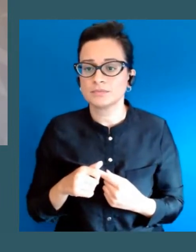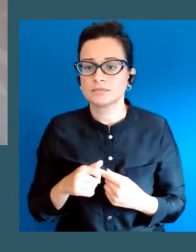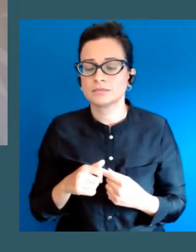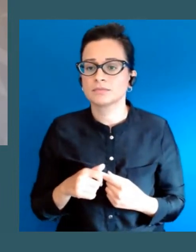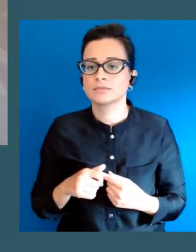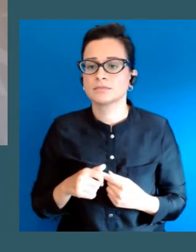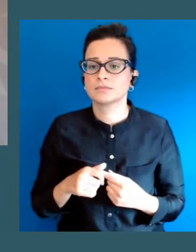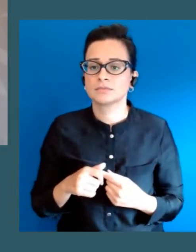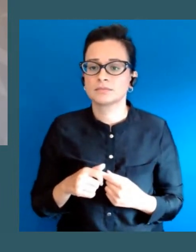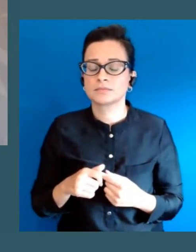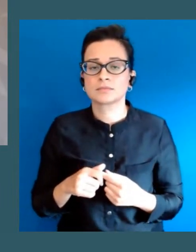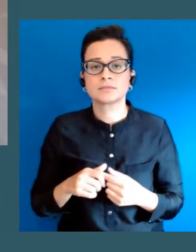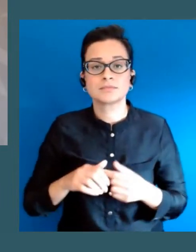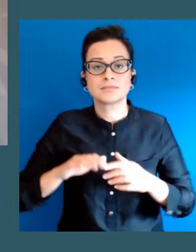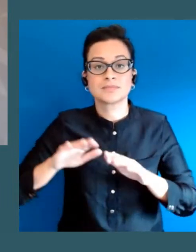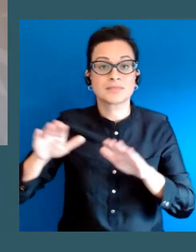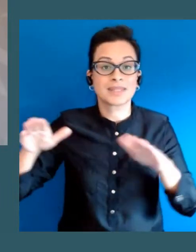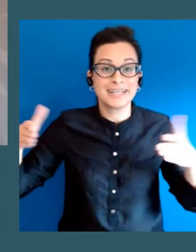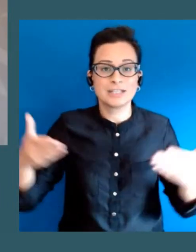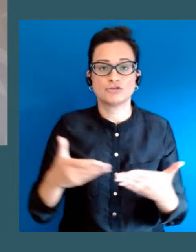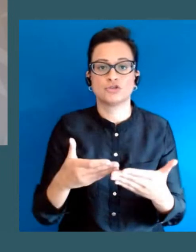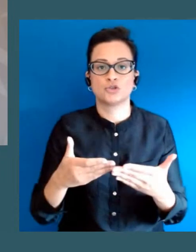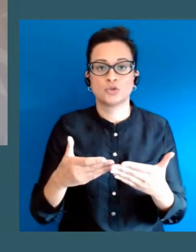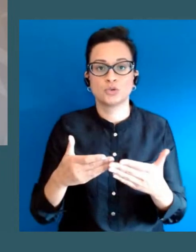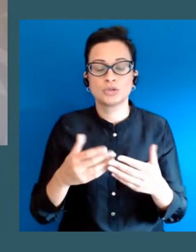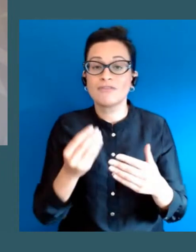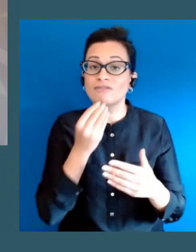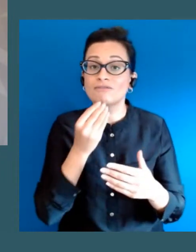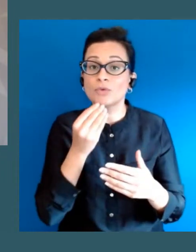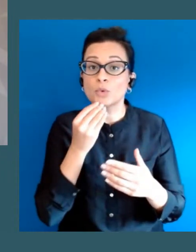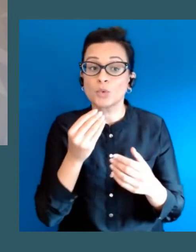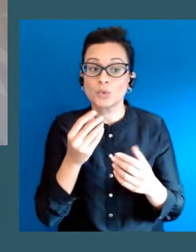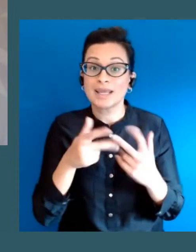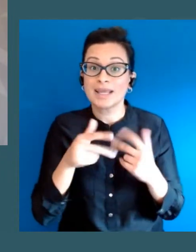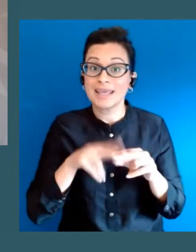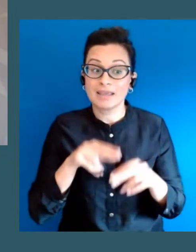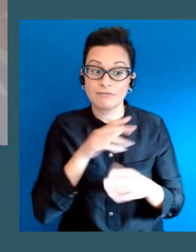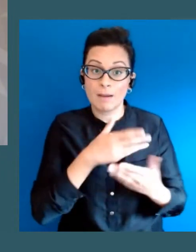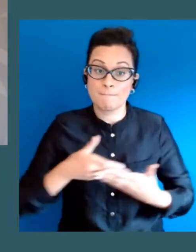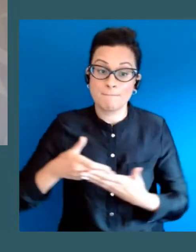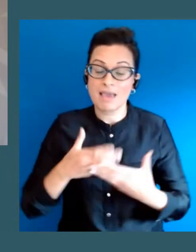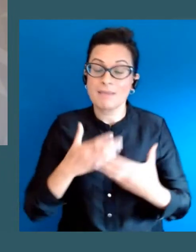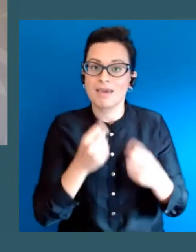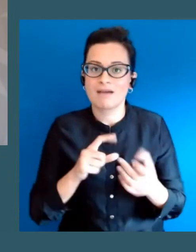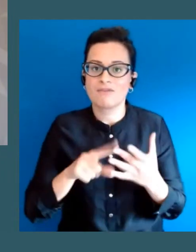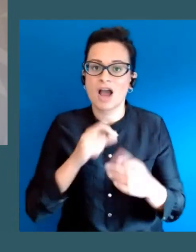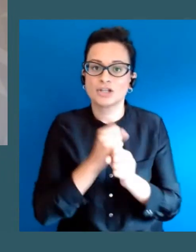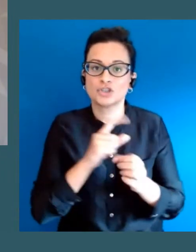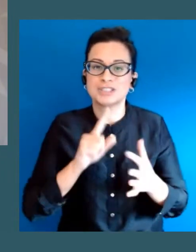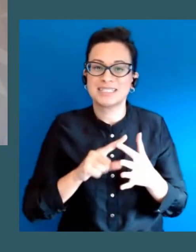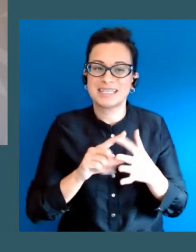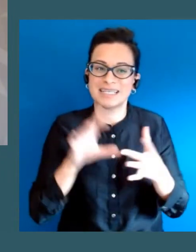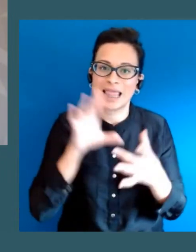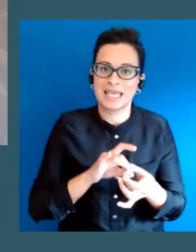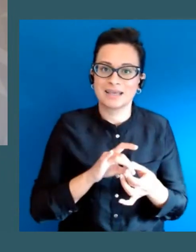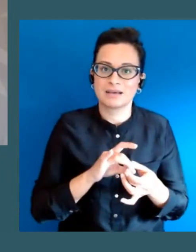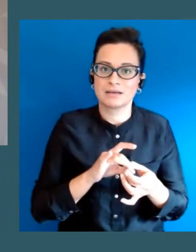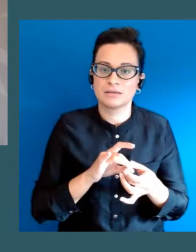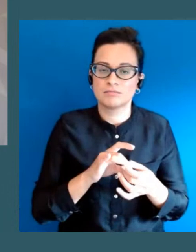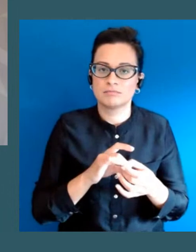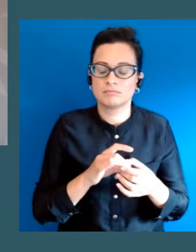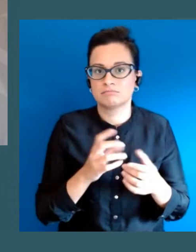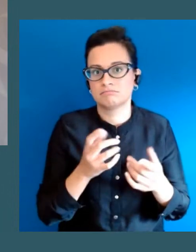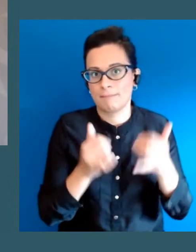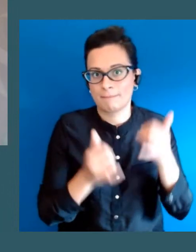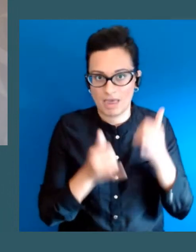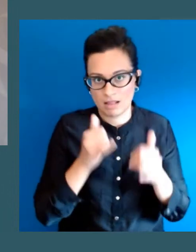introducing allergenic foods for babies with IgE-mediated milk allergy? Is this different to those with